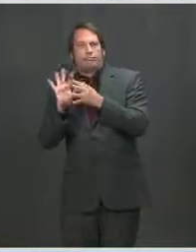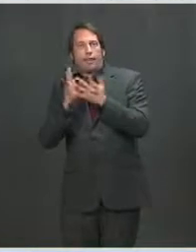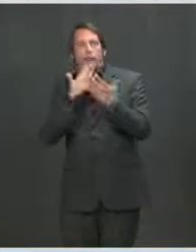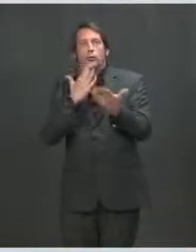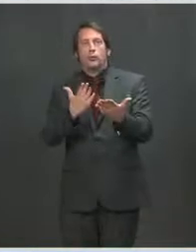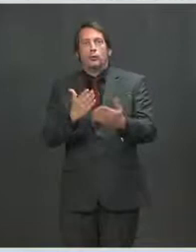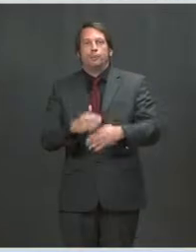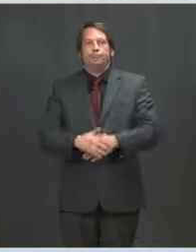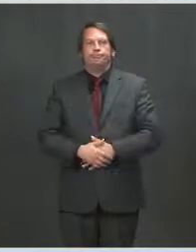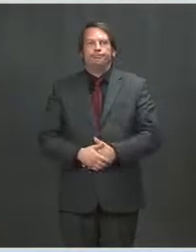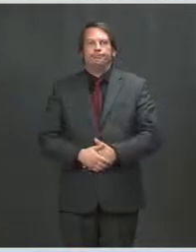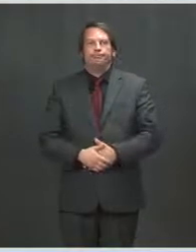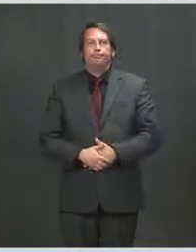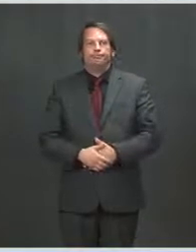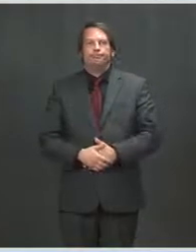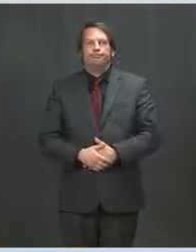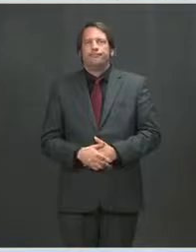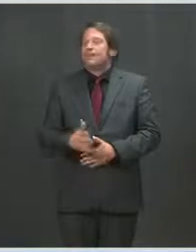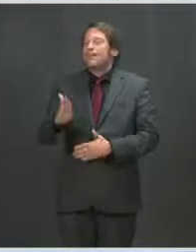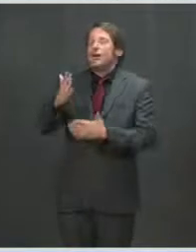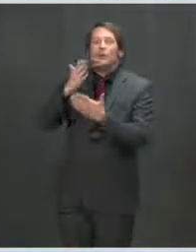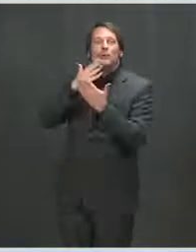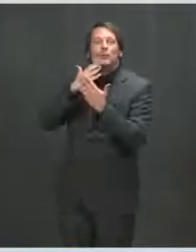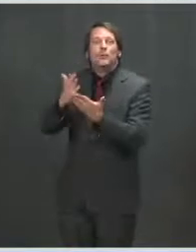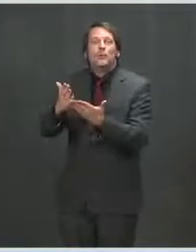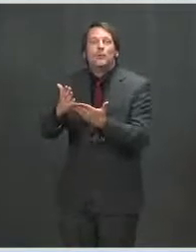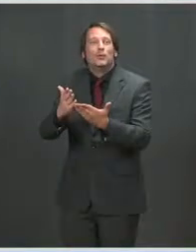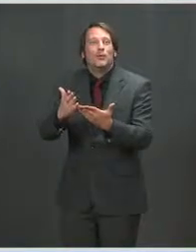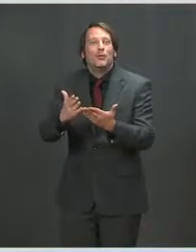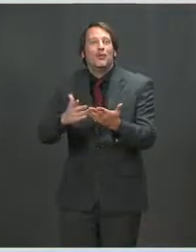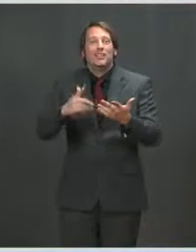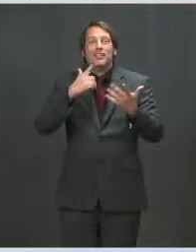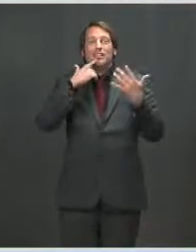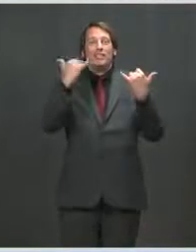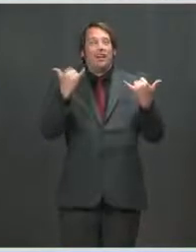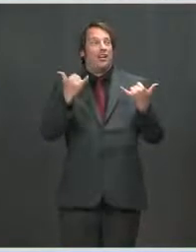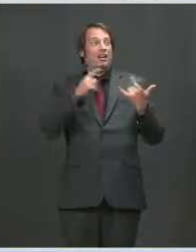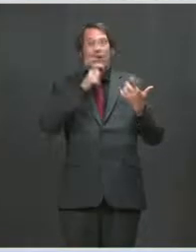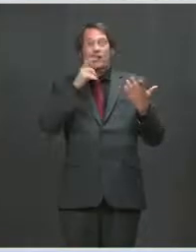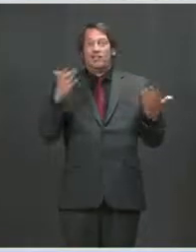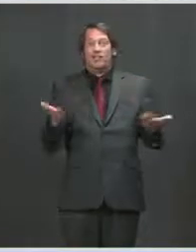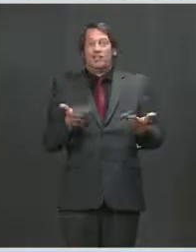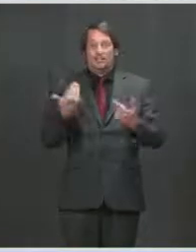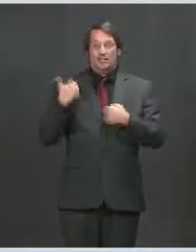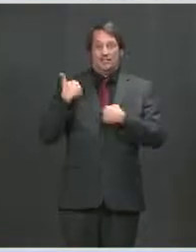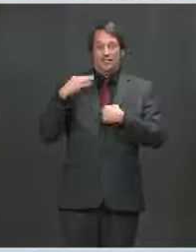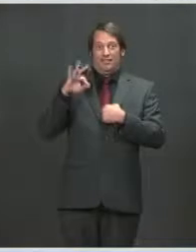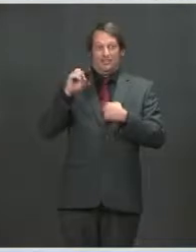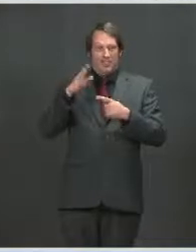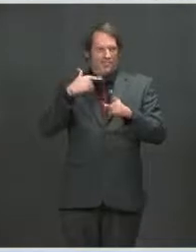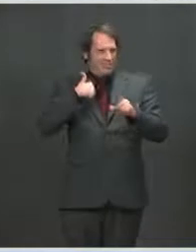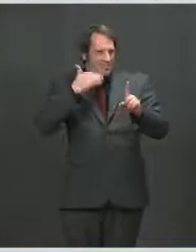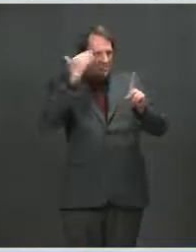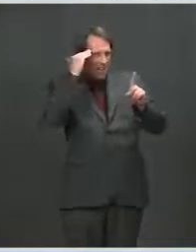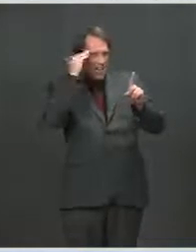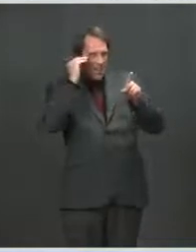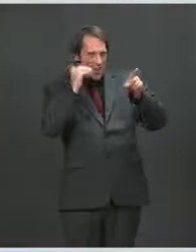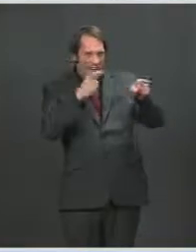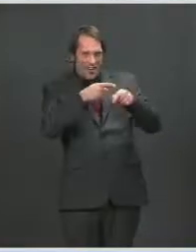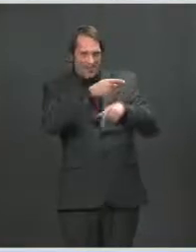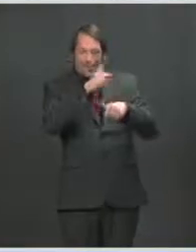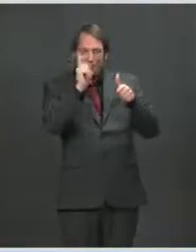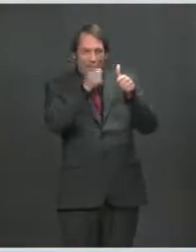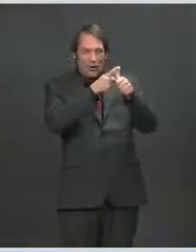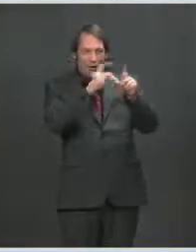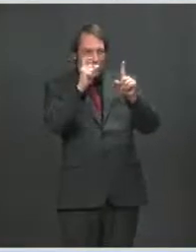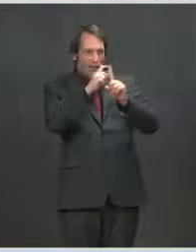Thank you, Ryzen. You know, when you joined us back in February, I felt like I knew you from the first words you spoke.